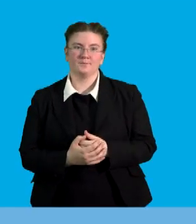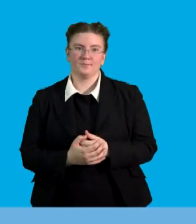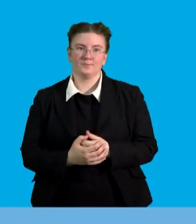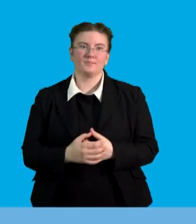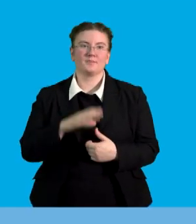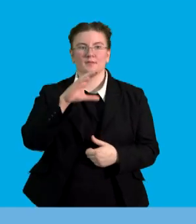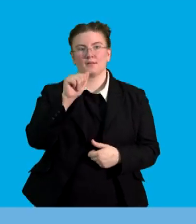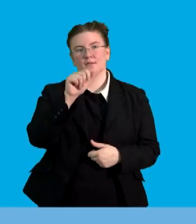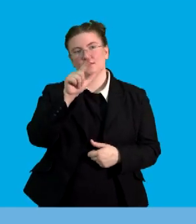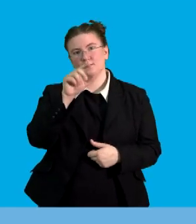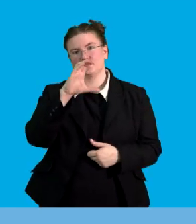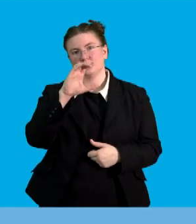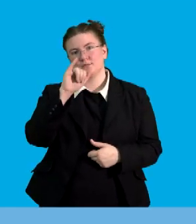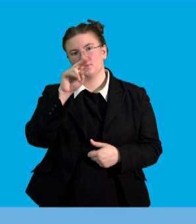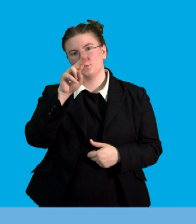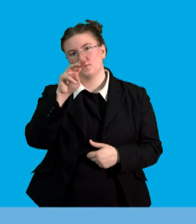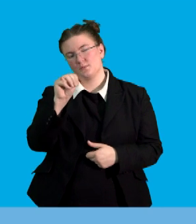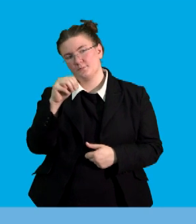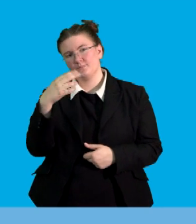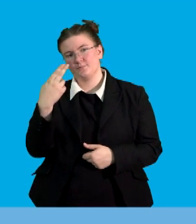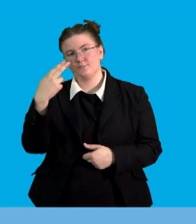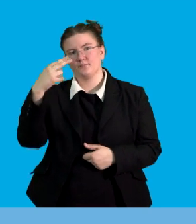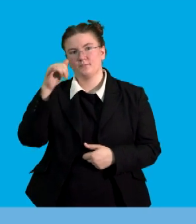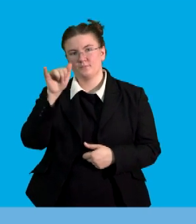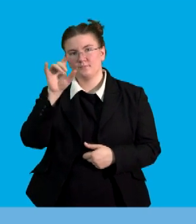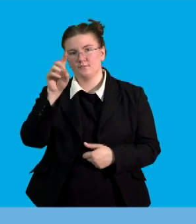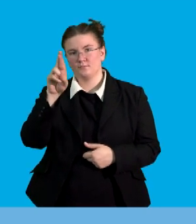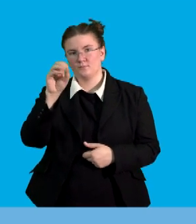our calcium hydroxide. Then our next one